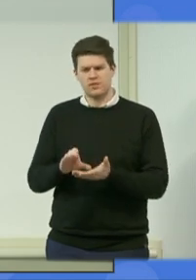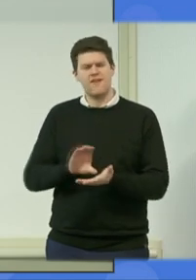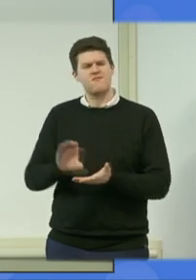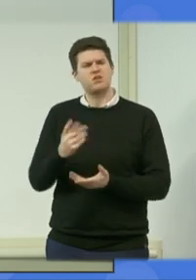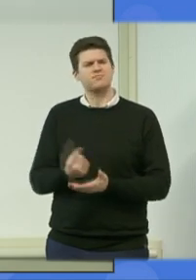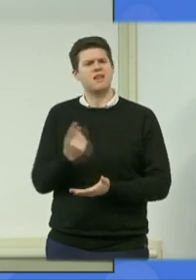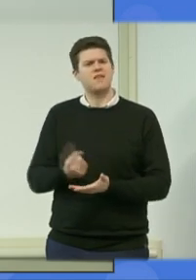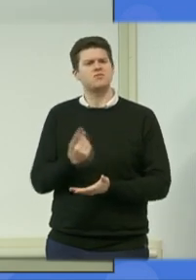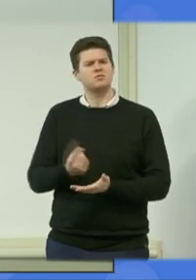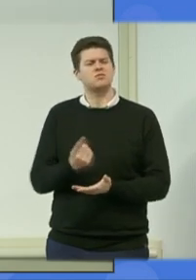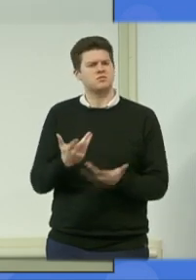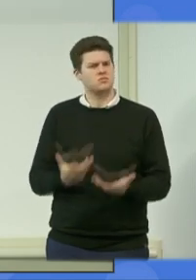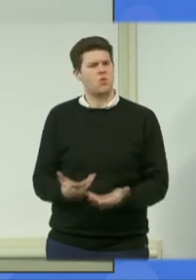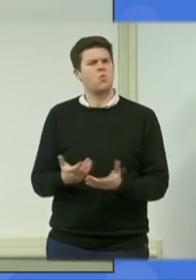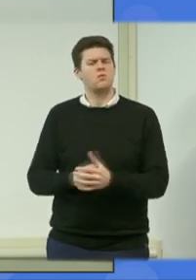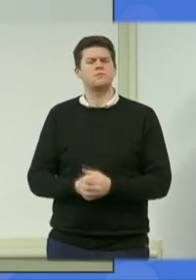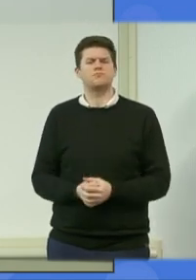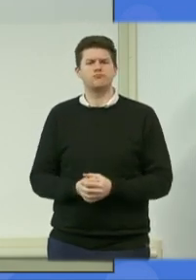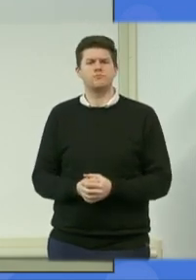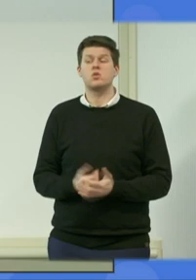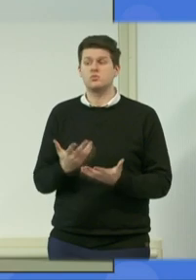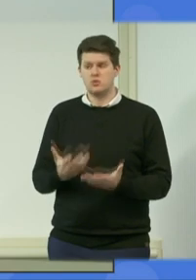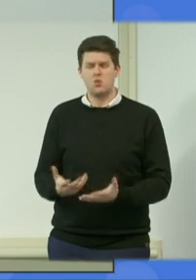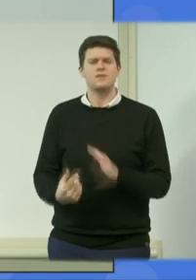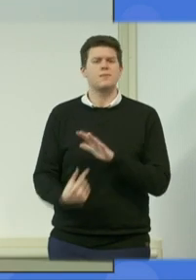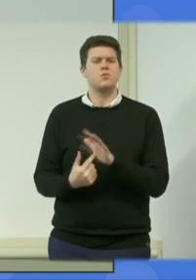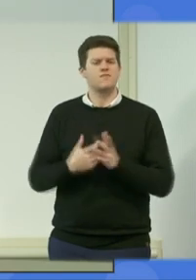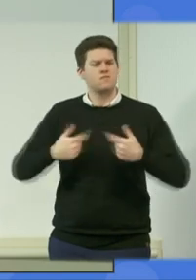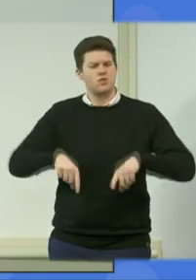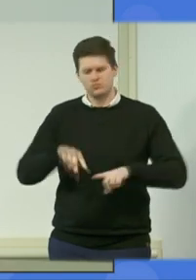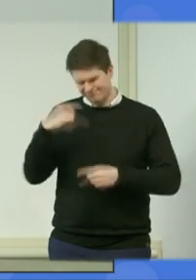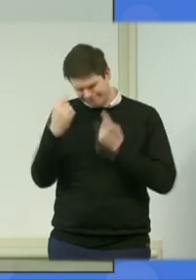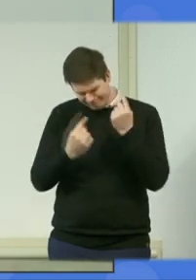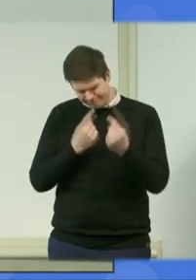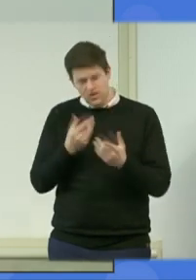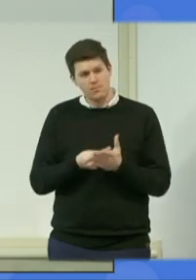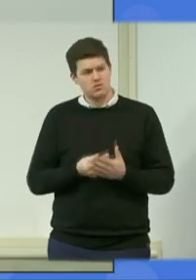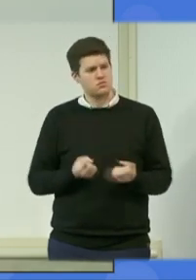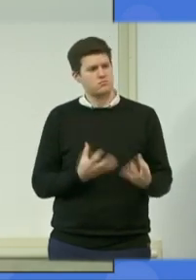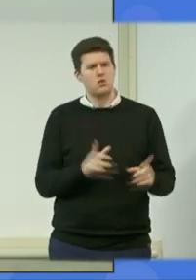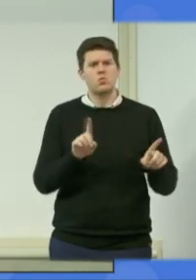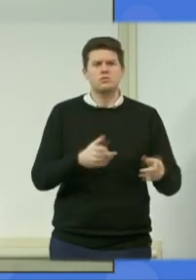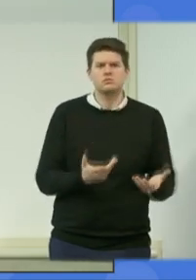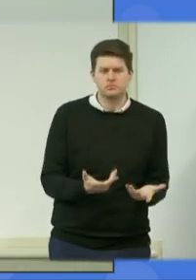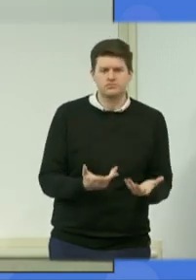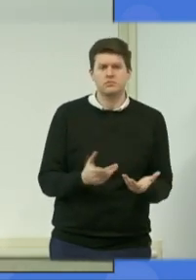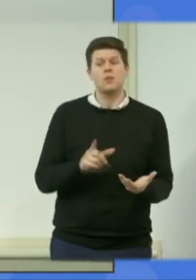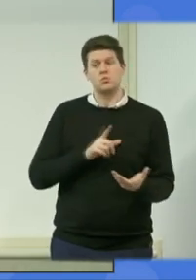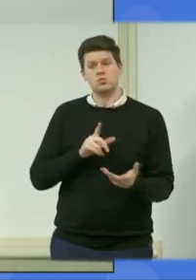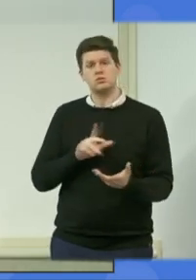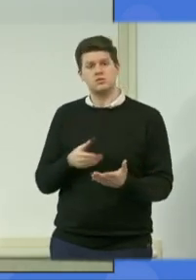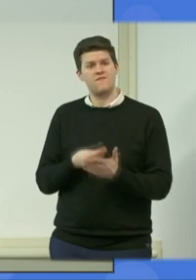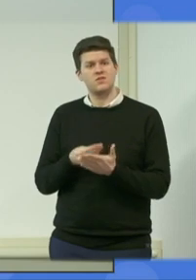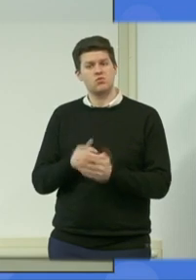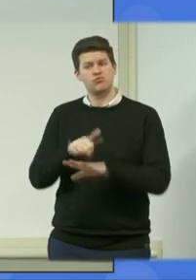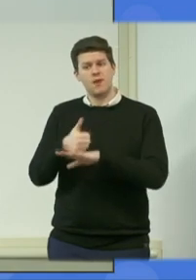Scottish economy is more important to public finances than it's ever been. And not only that, because of the intricacies of the fiscal framework,